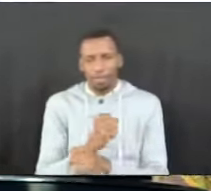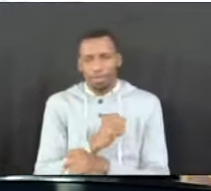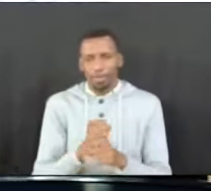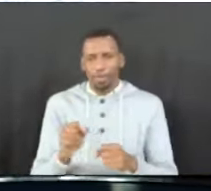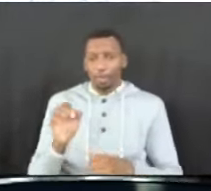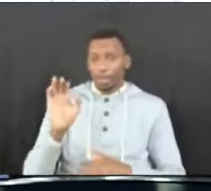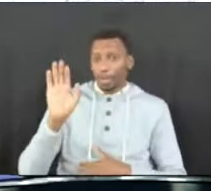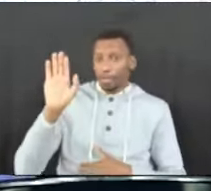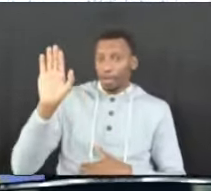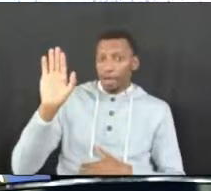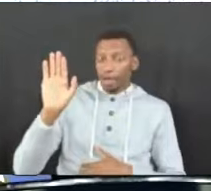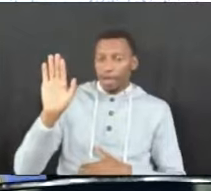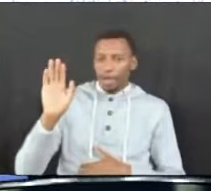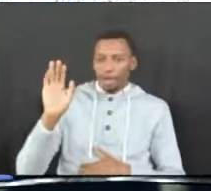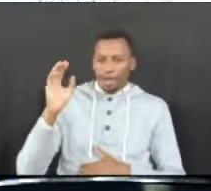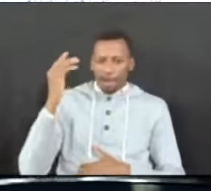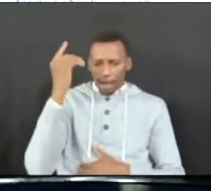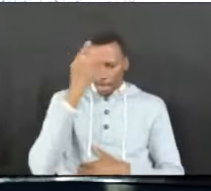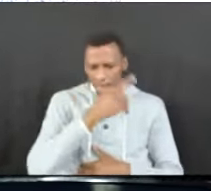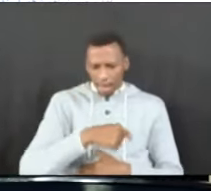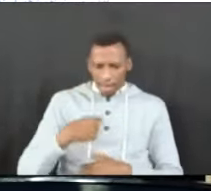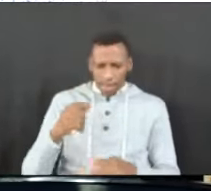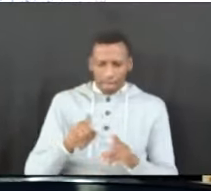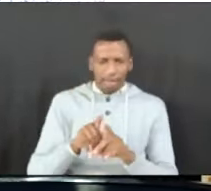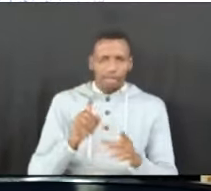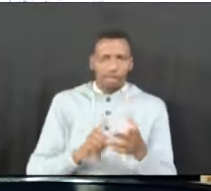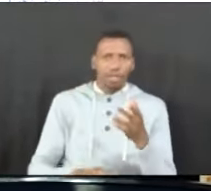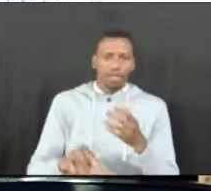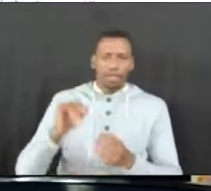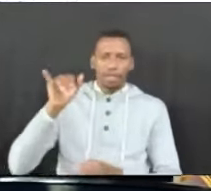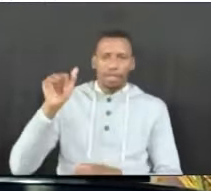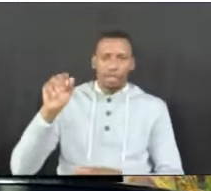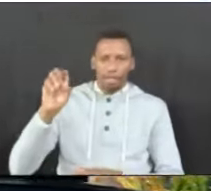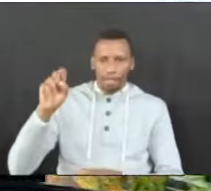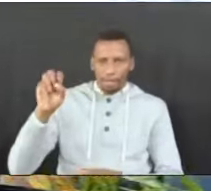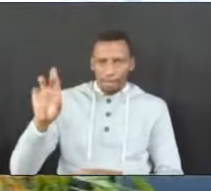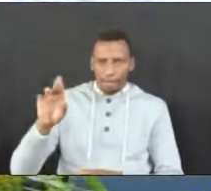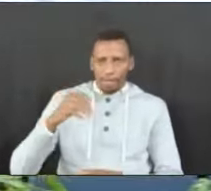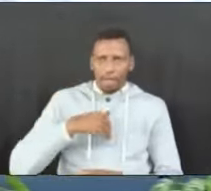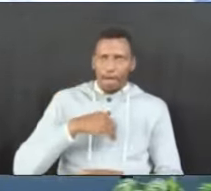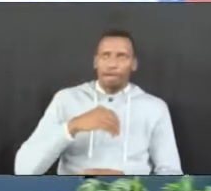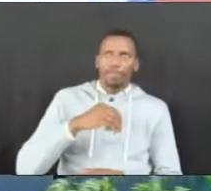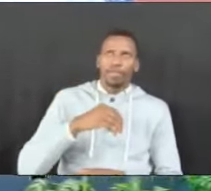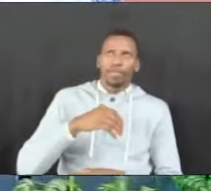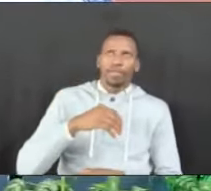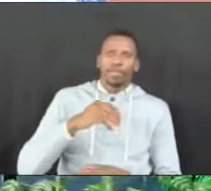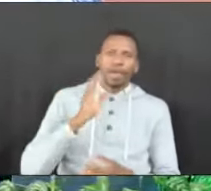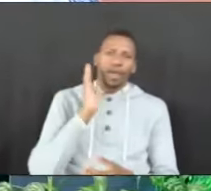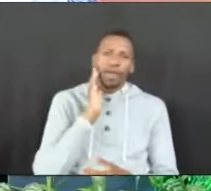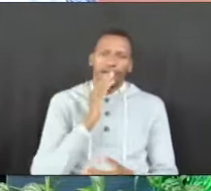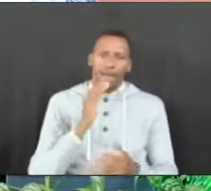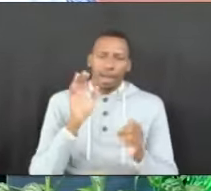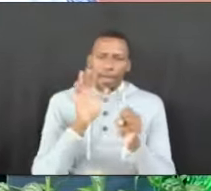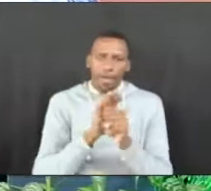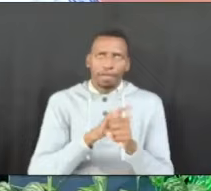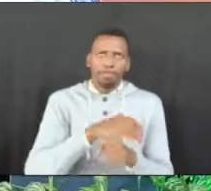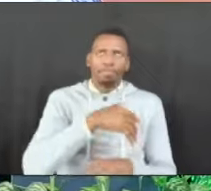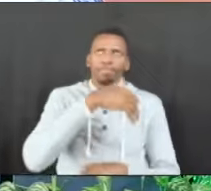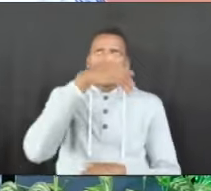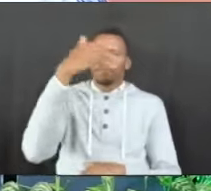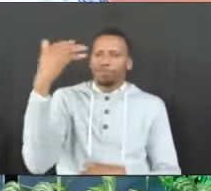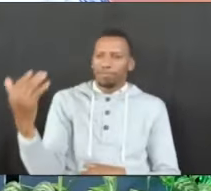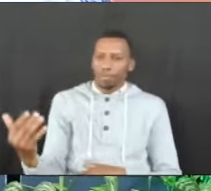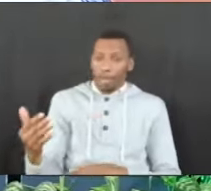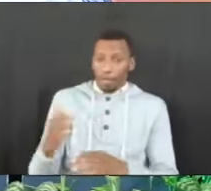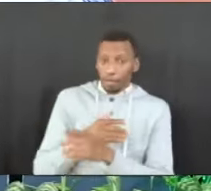like jasper. And there was a rainbow around him. And as he writes, John says, before him were four living